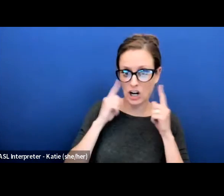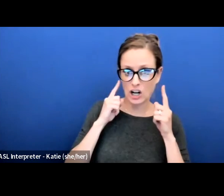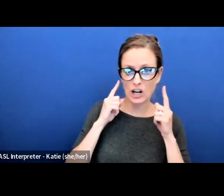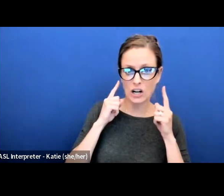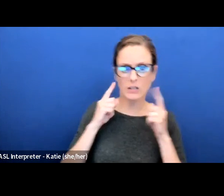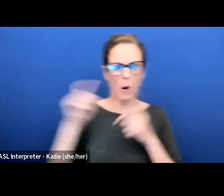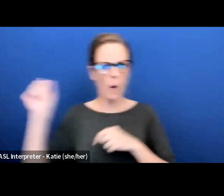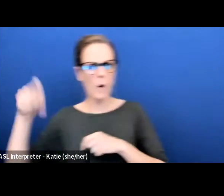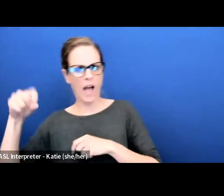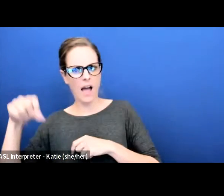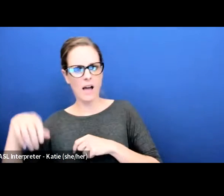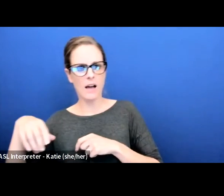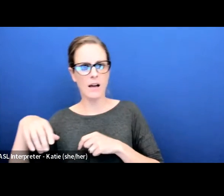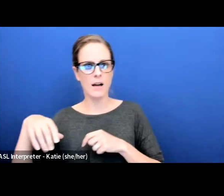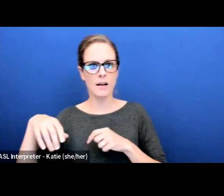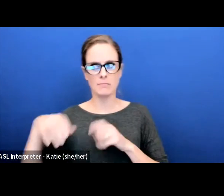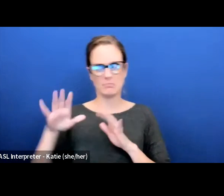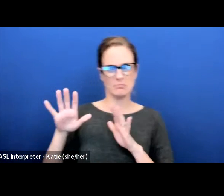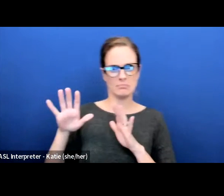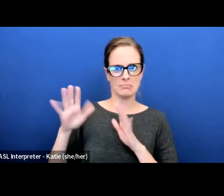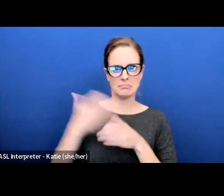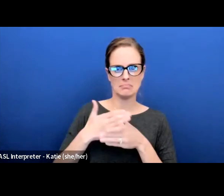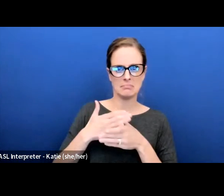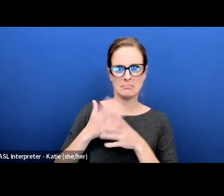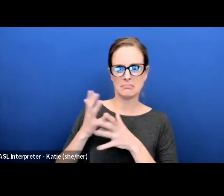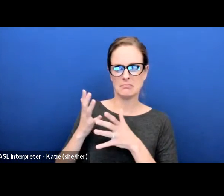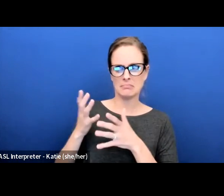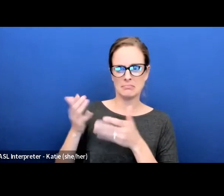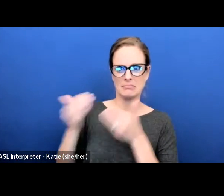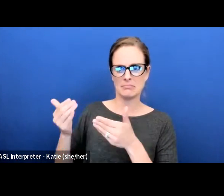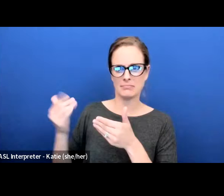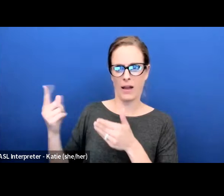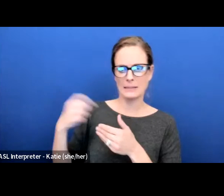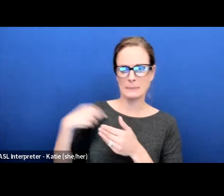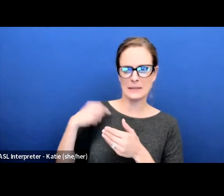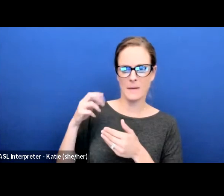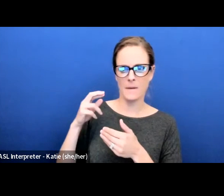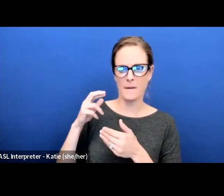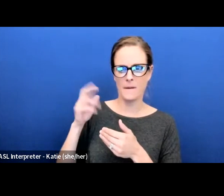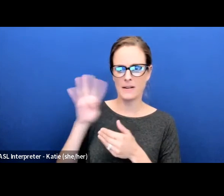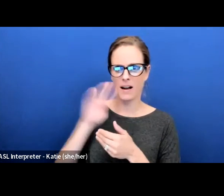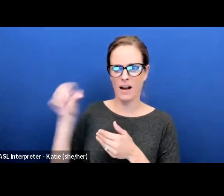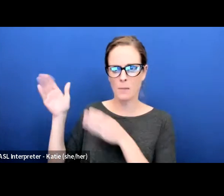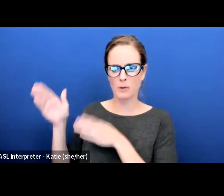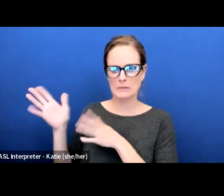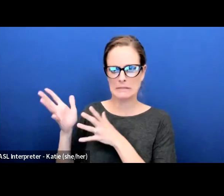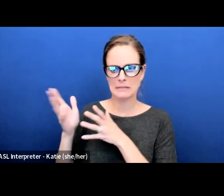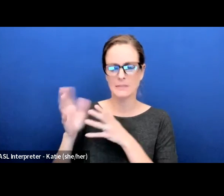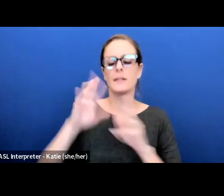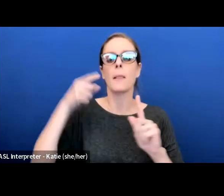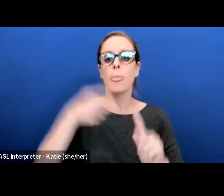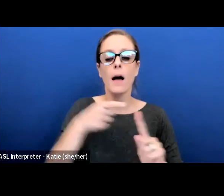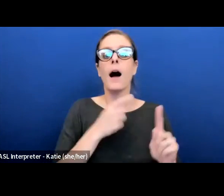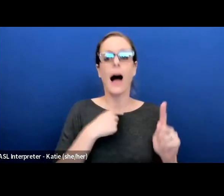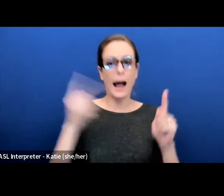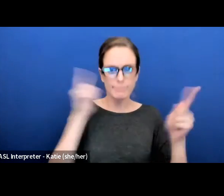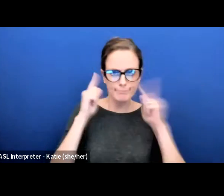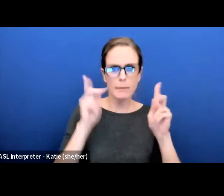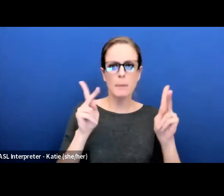people, well, I don't know if that was a question directed to me. The argument that I get from people is